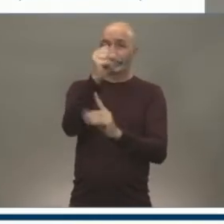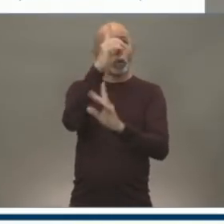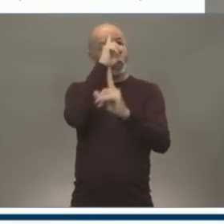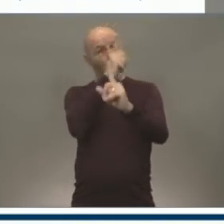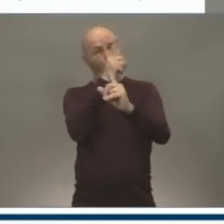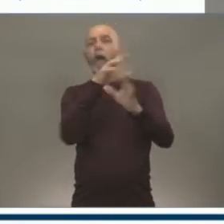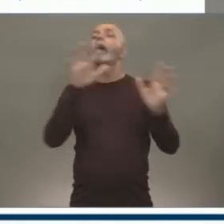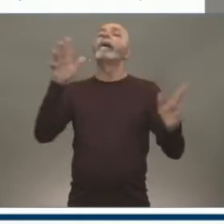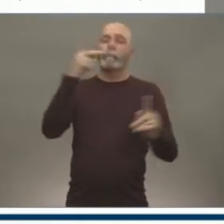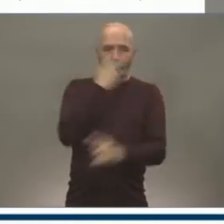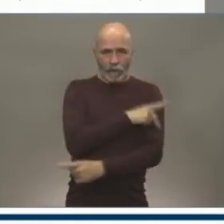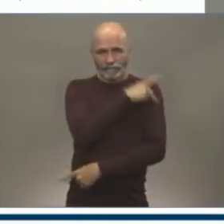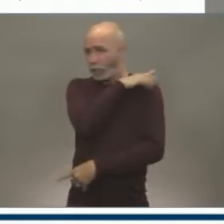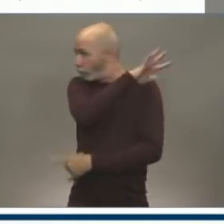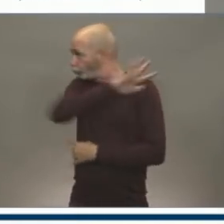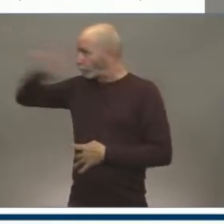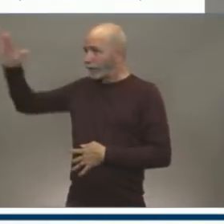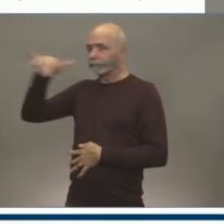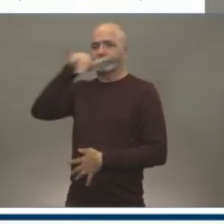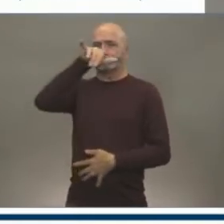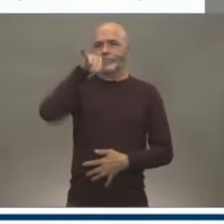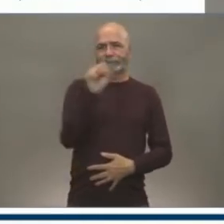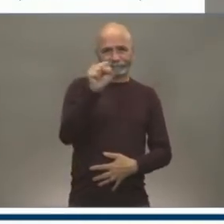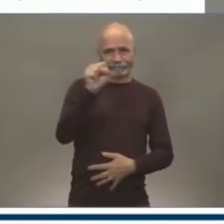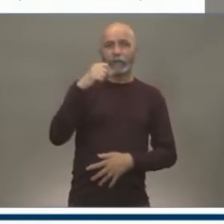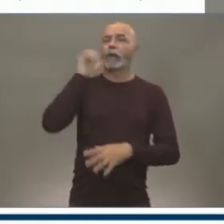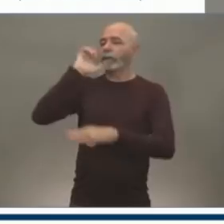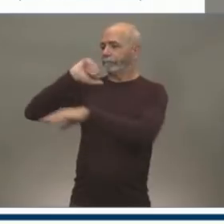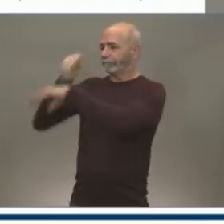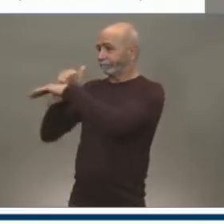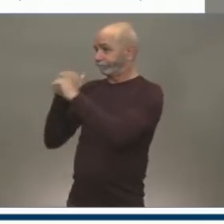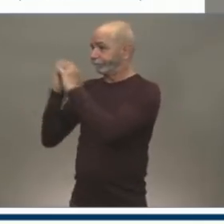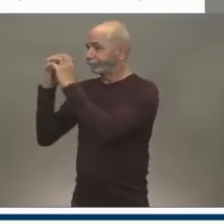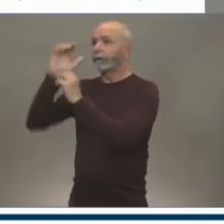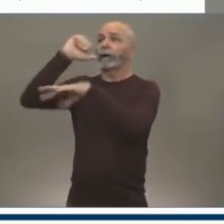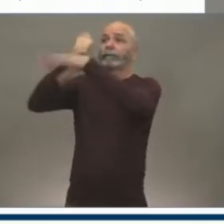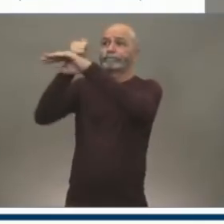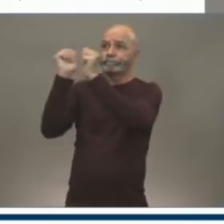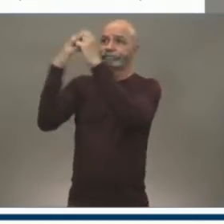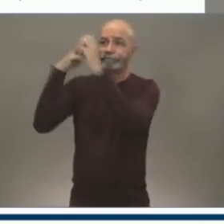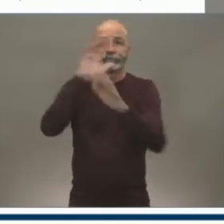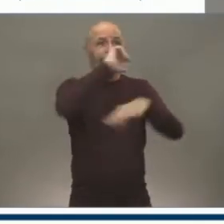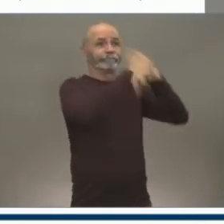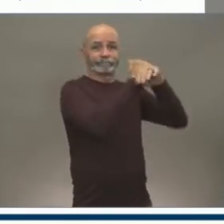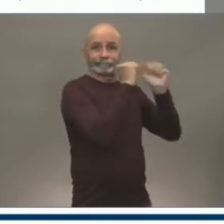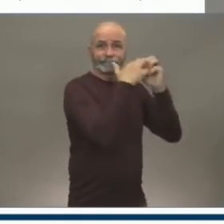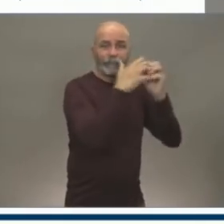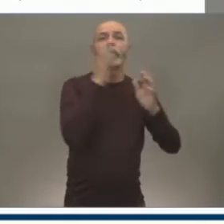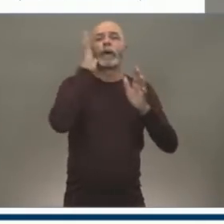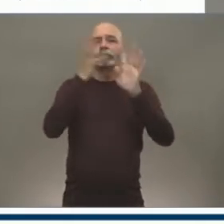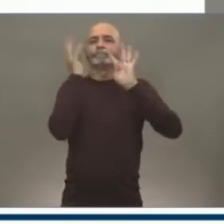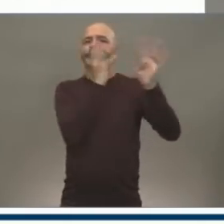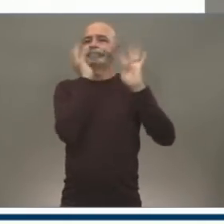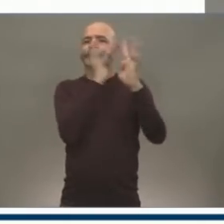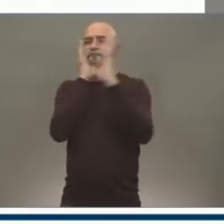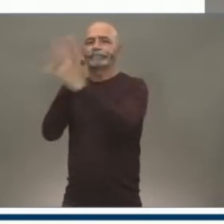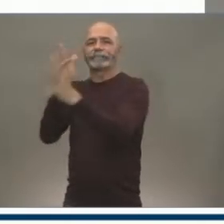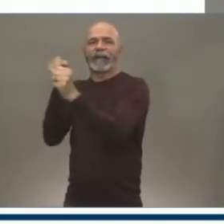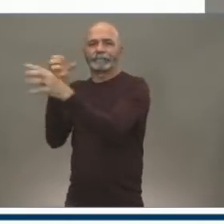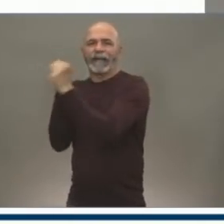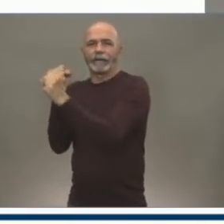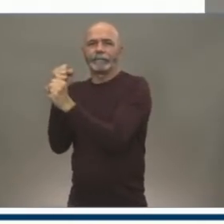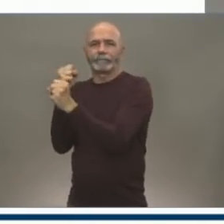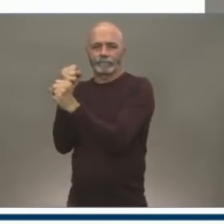to using testing along with all the other measures to make sure we have the